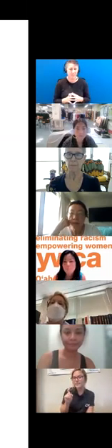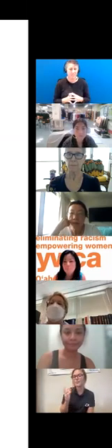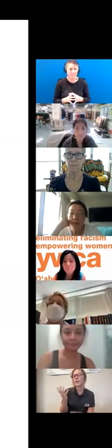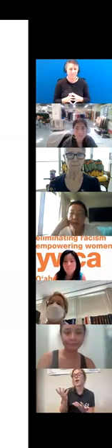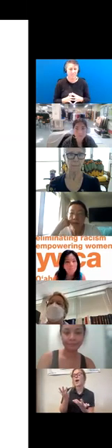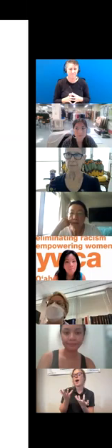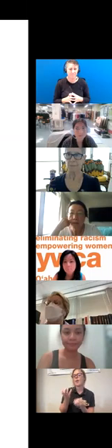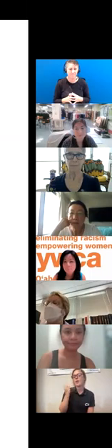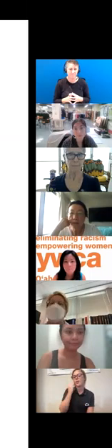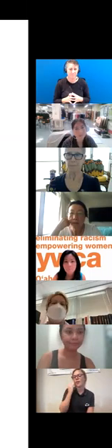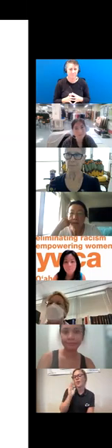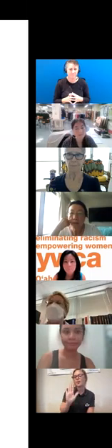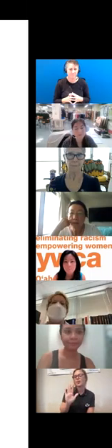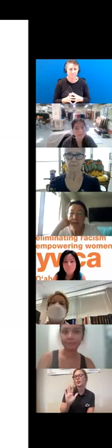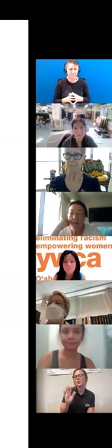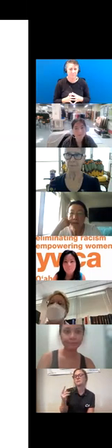experience?